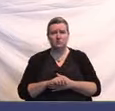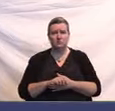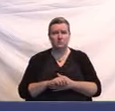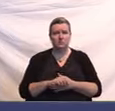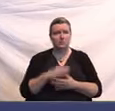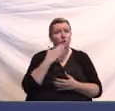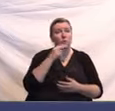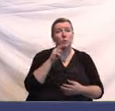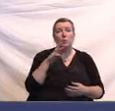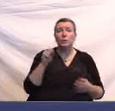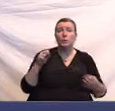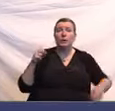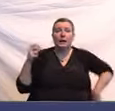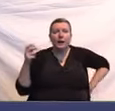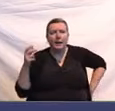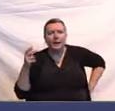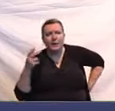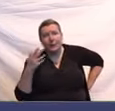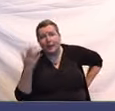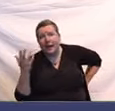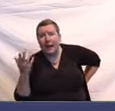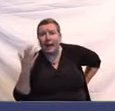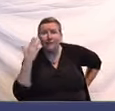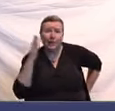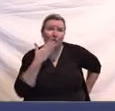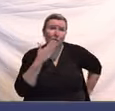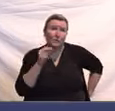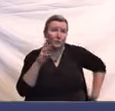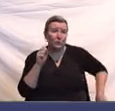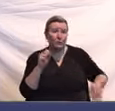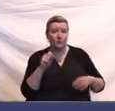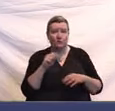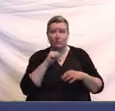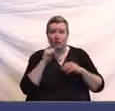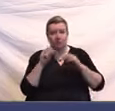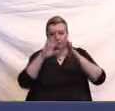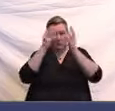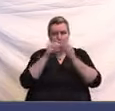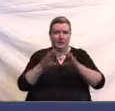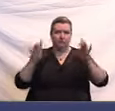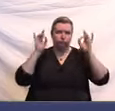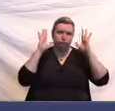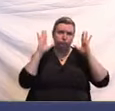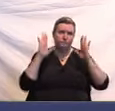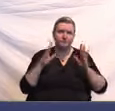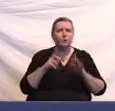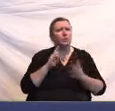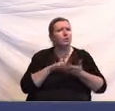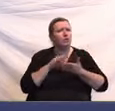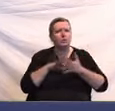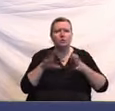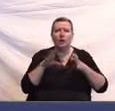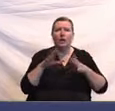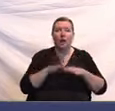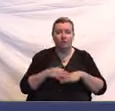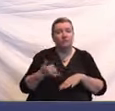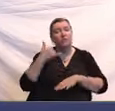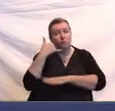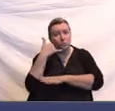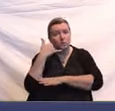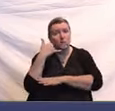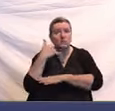good news even? But in the context of this awful pandemic, we've all learned to do things on the phone,